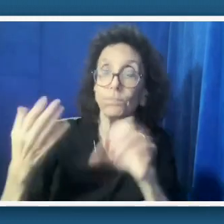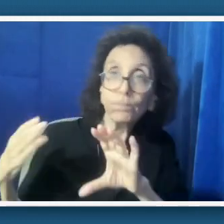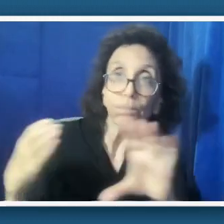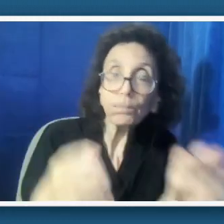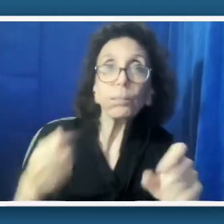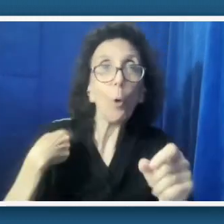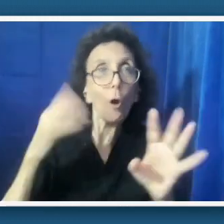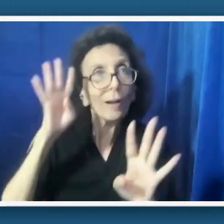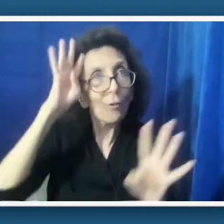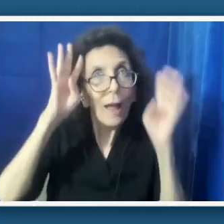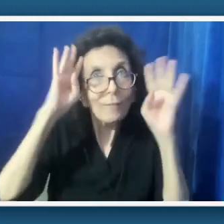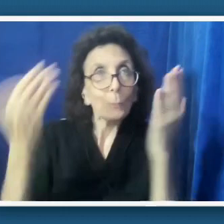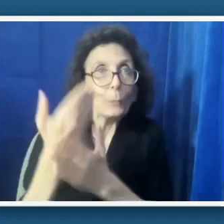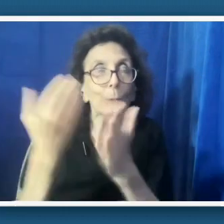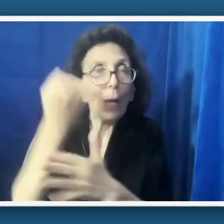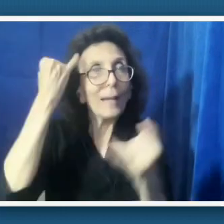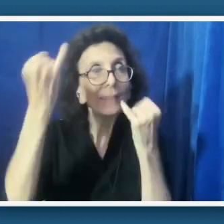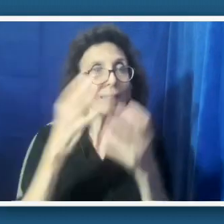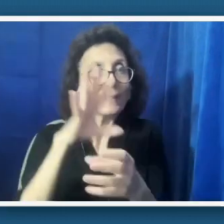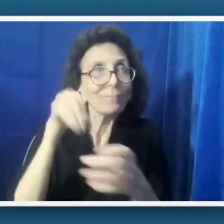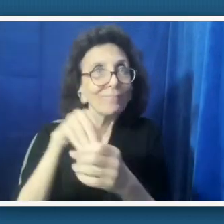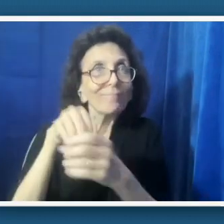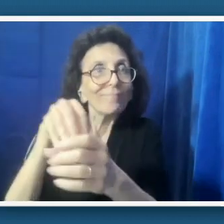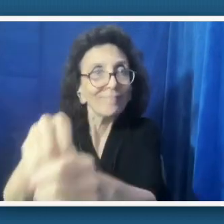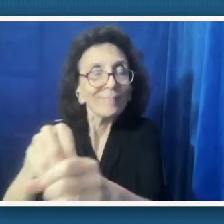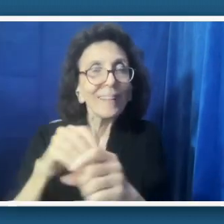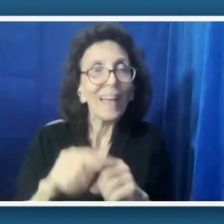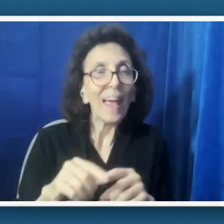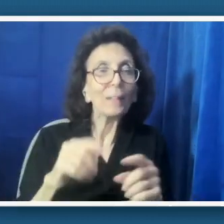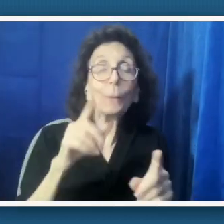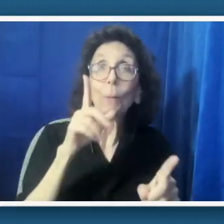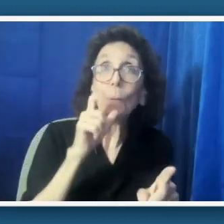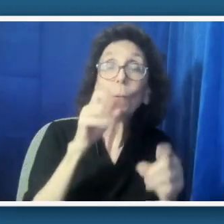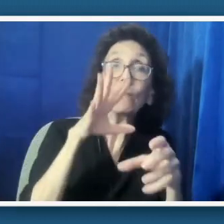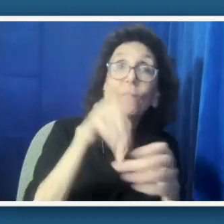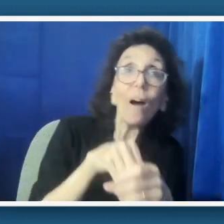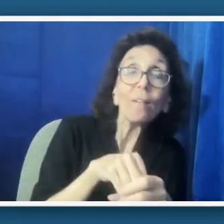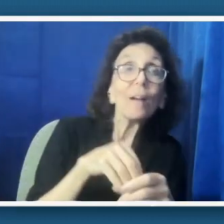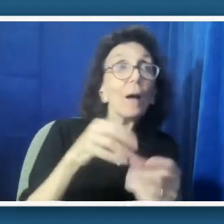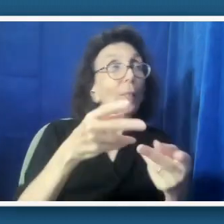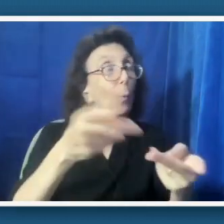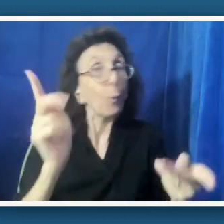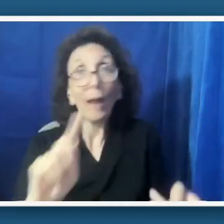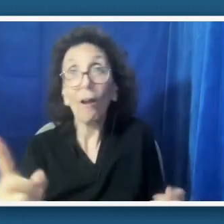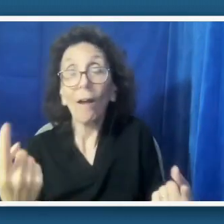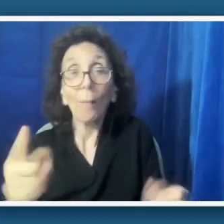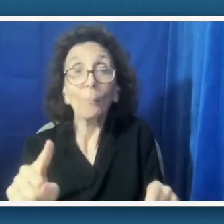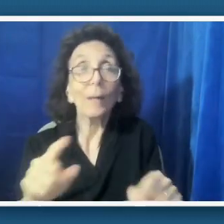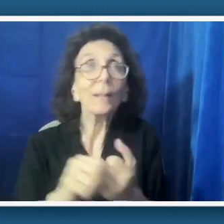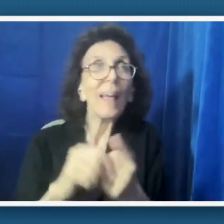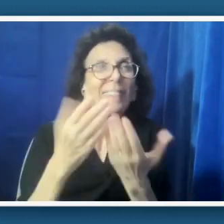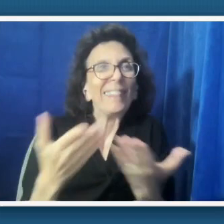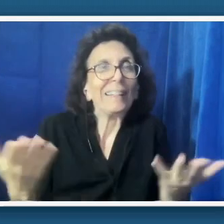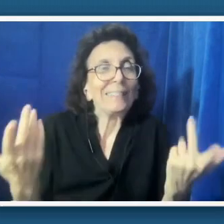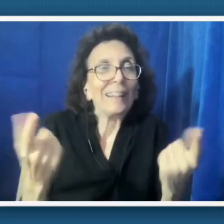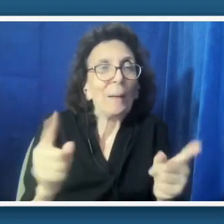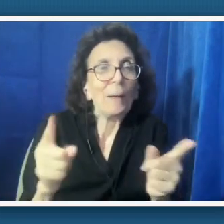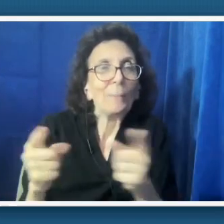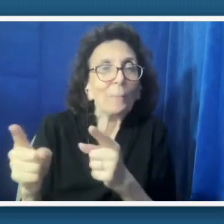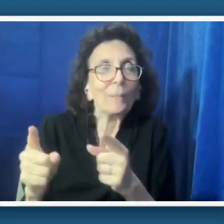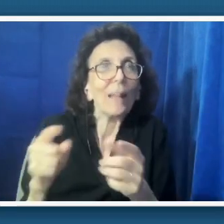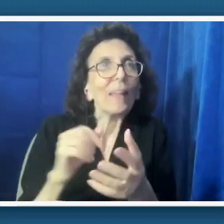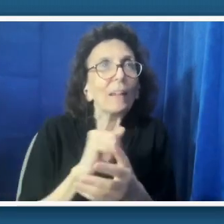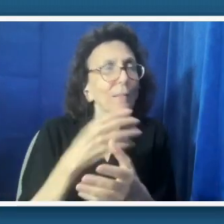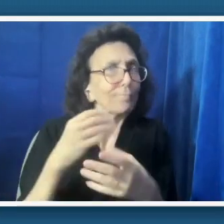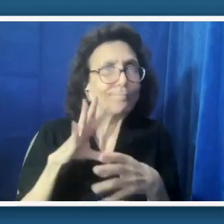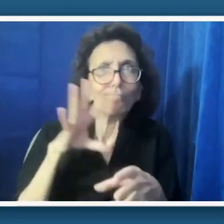innovations, and all the people, places, and things that have been and continue to be so vital